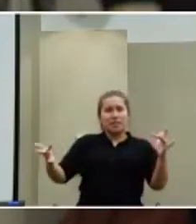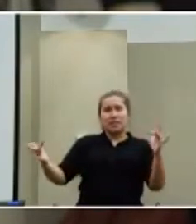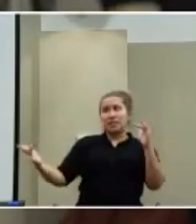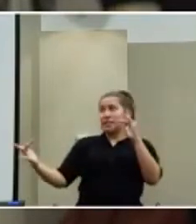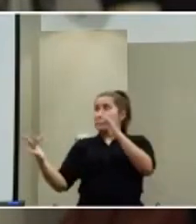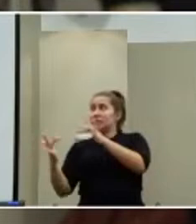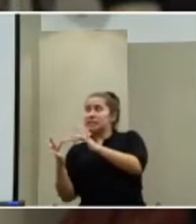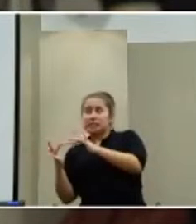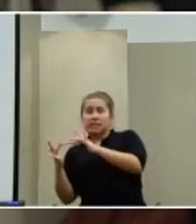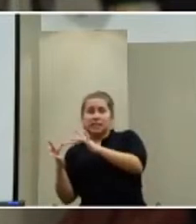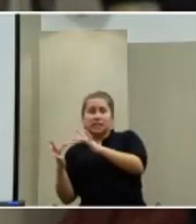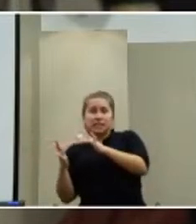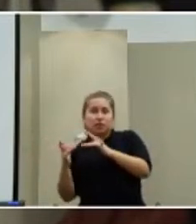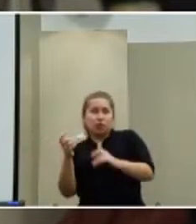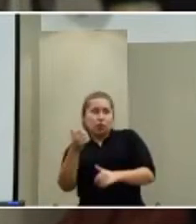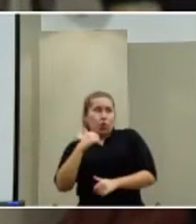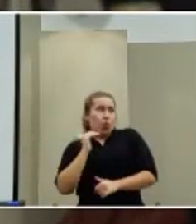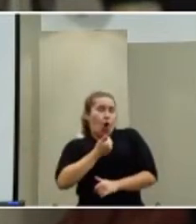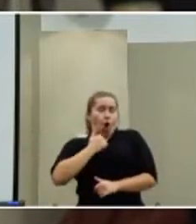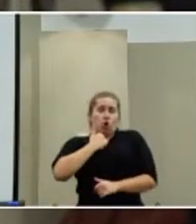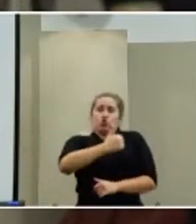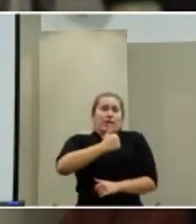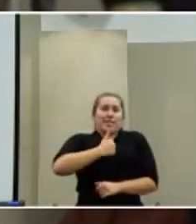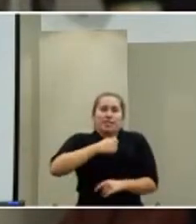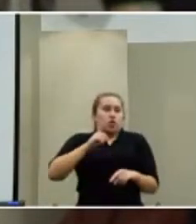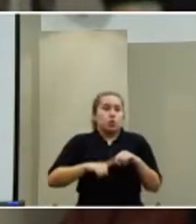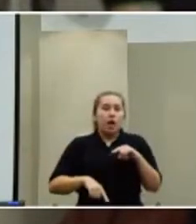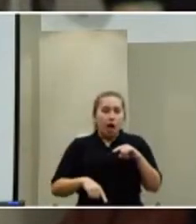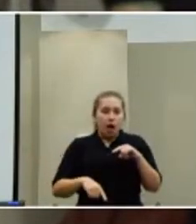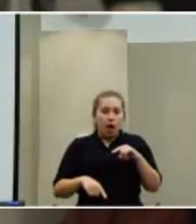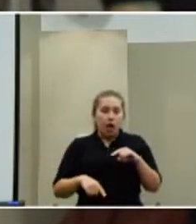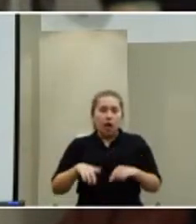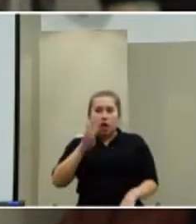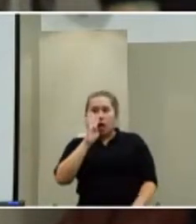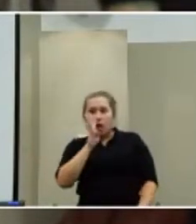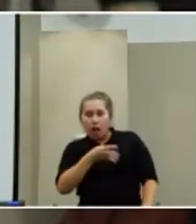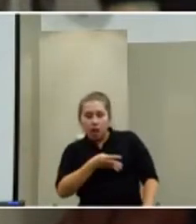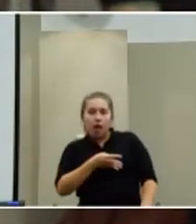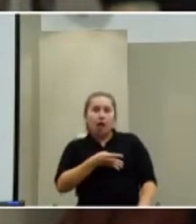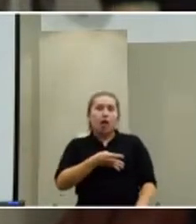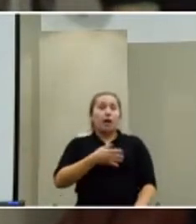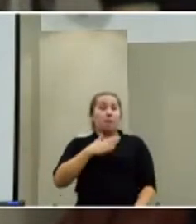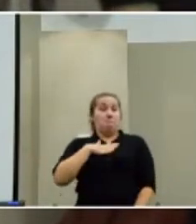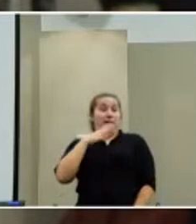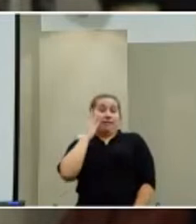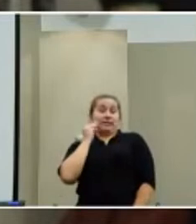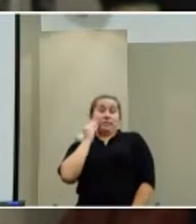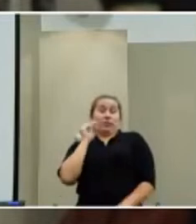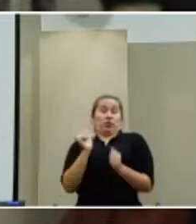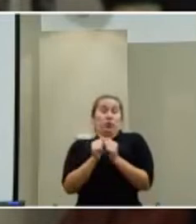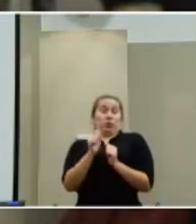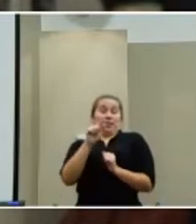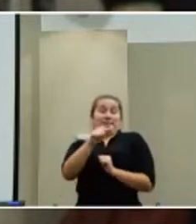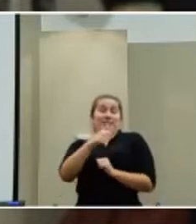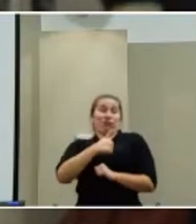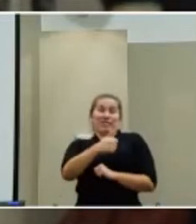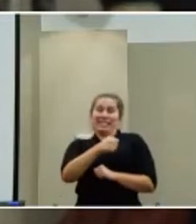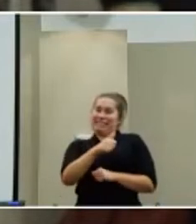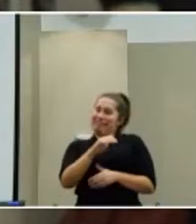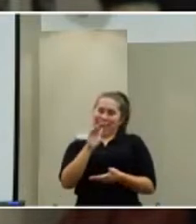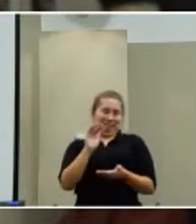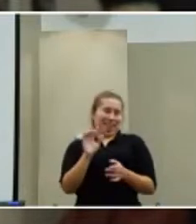to our paratransit specifically. You get told. My experience with it has been very